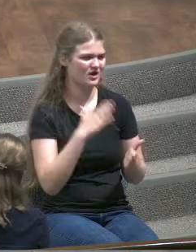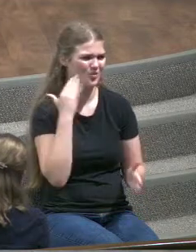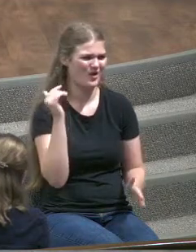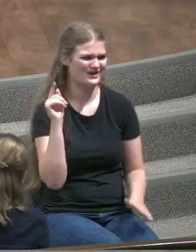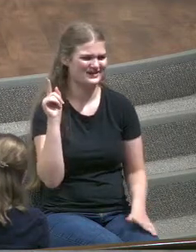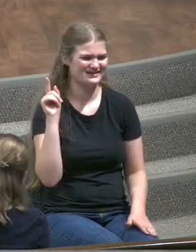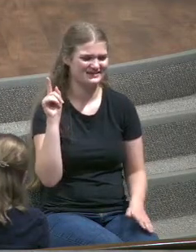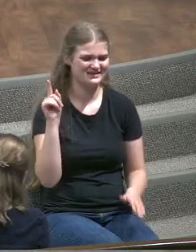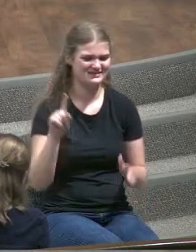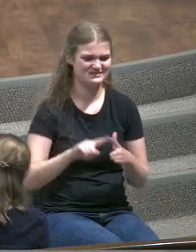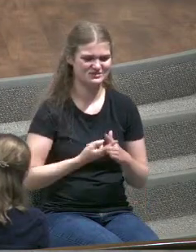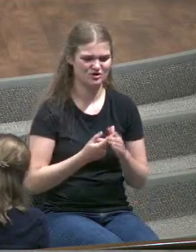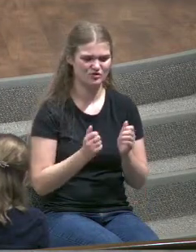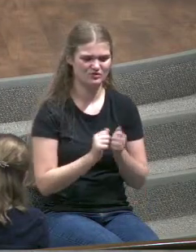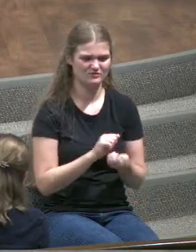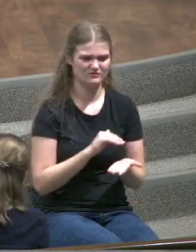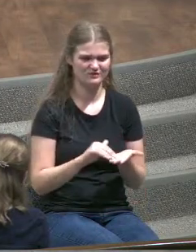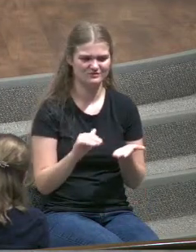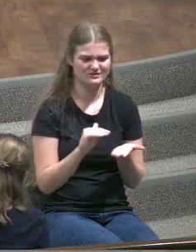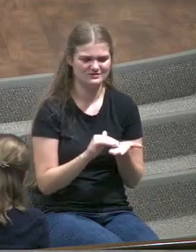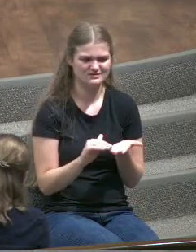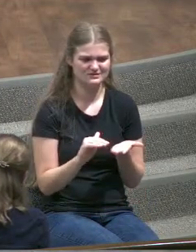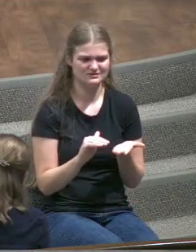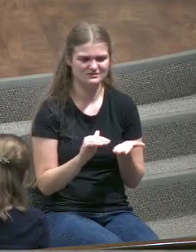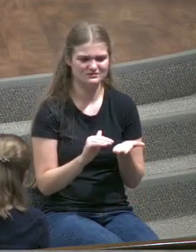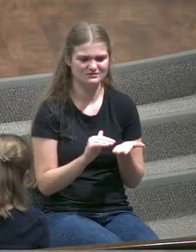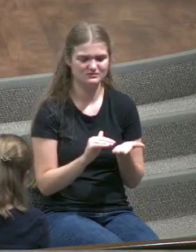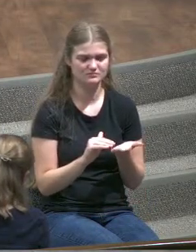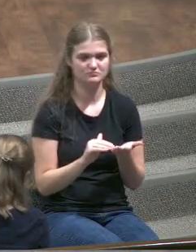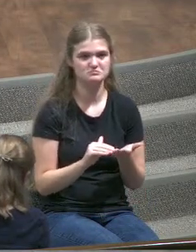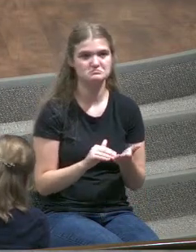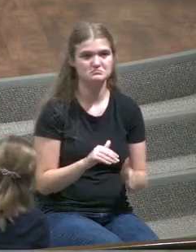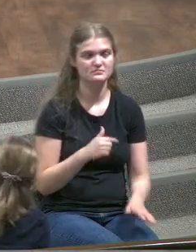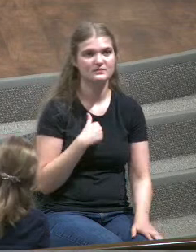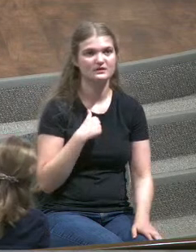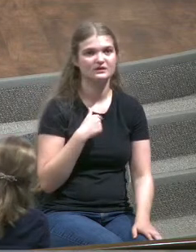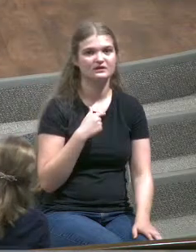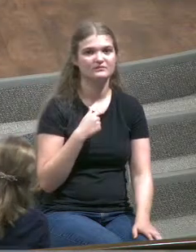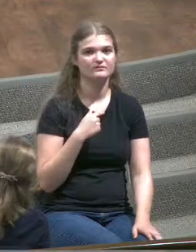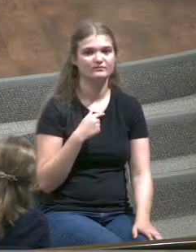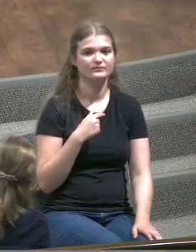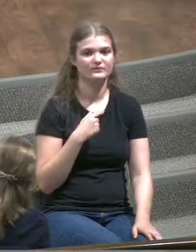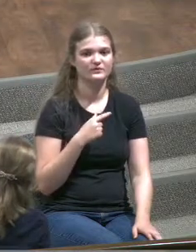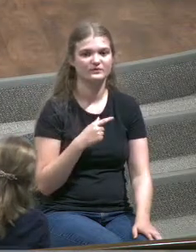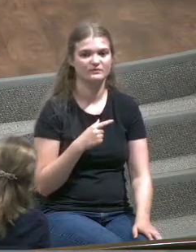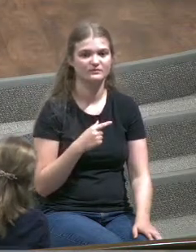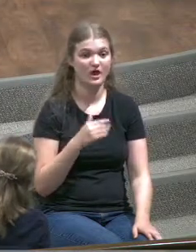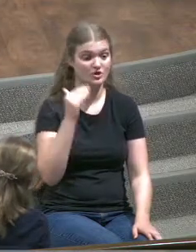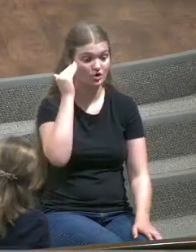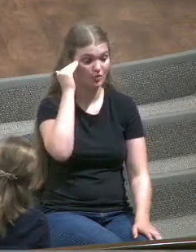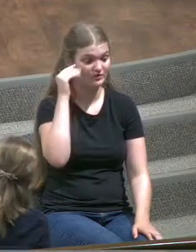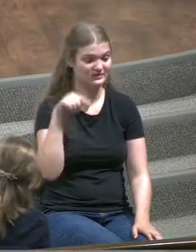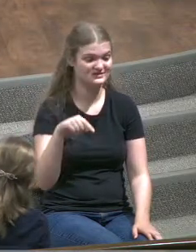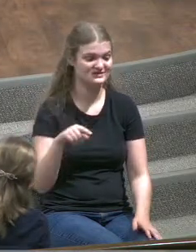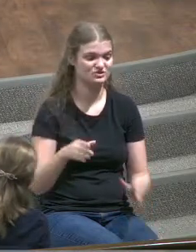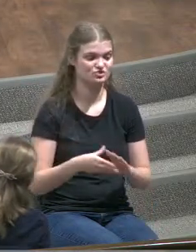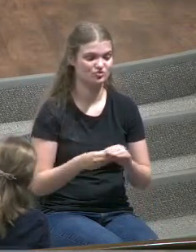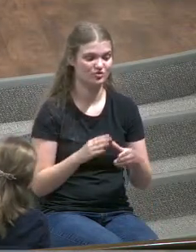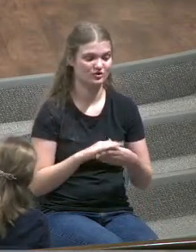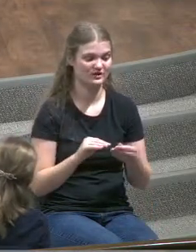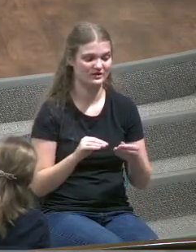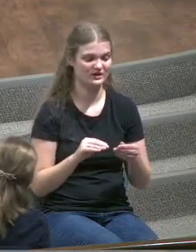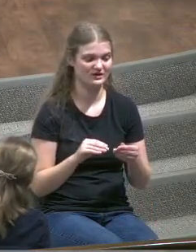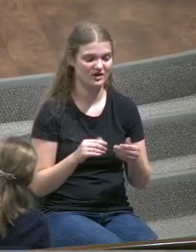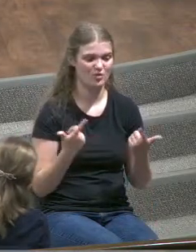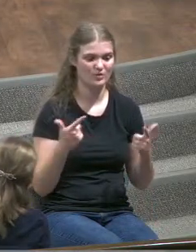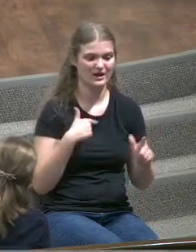know, I was, as I always do, even though I've known this story since I was a little kid, I always go back through and dig